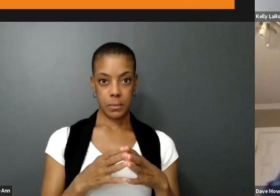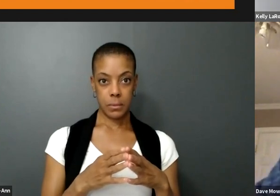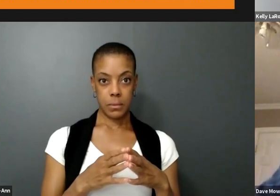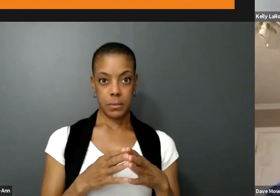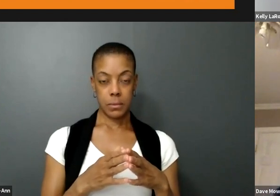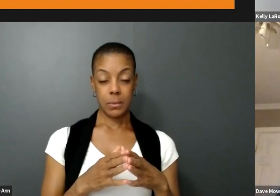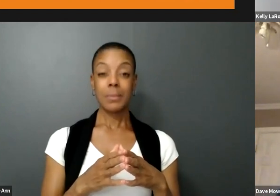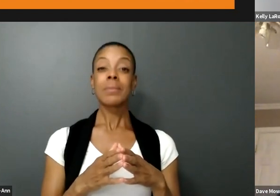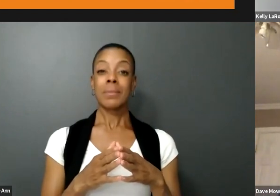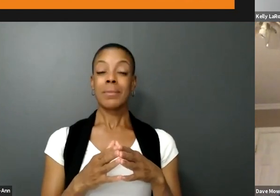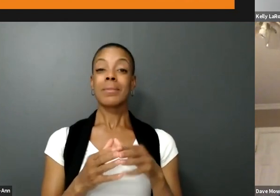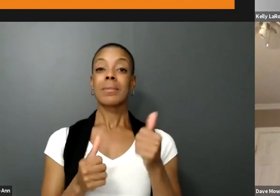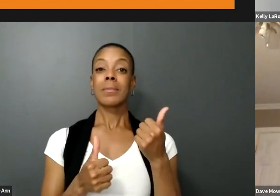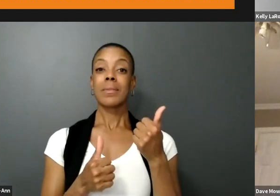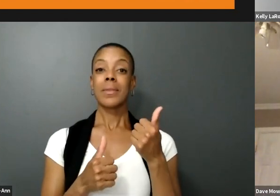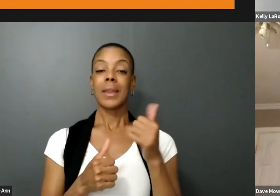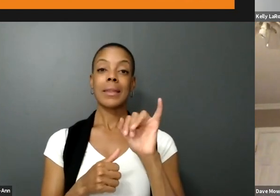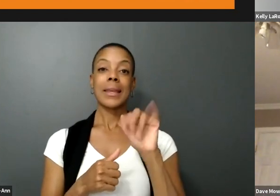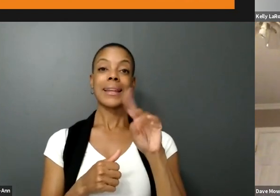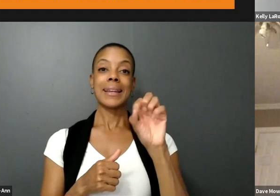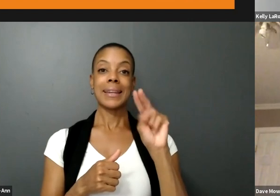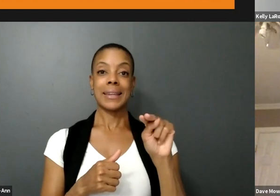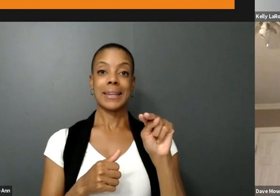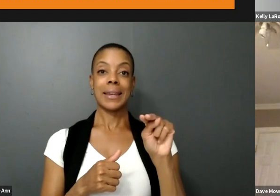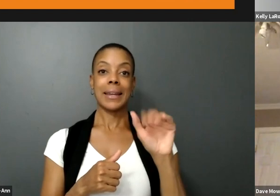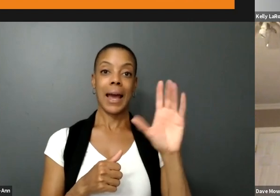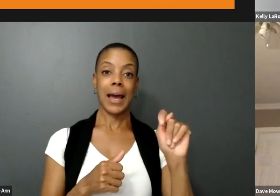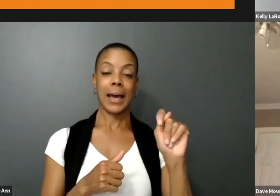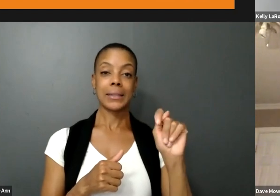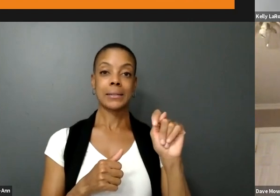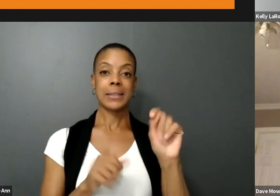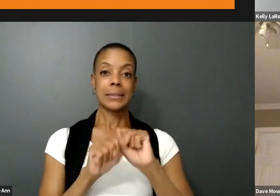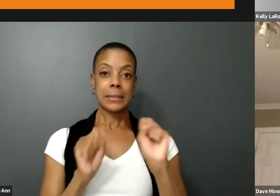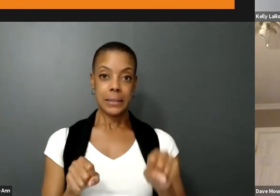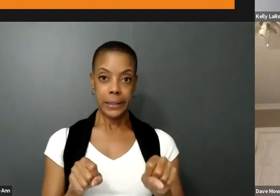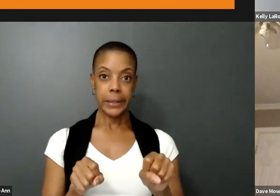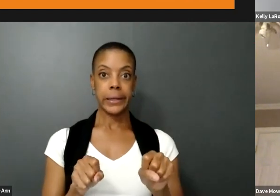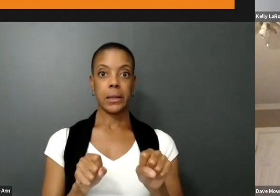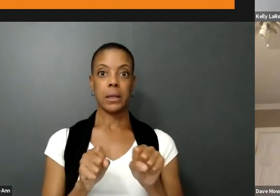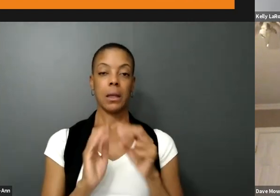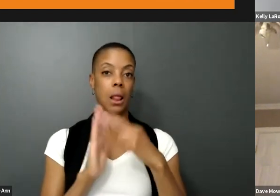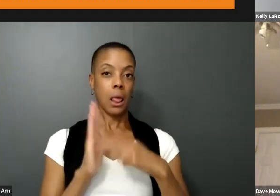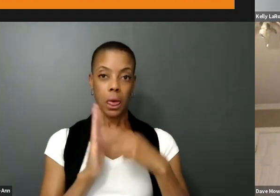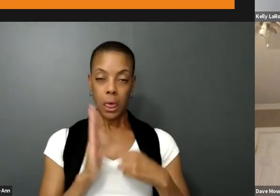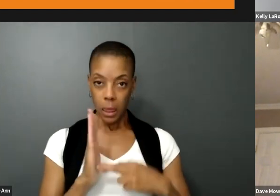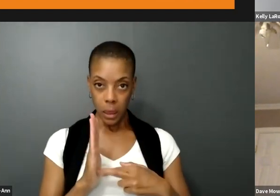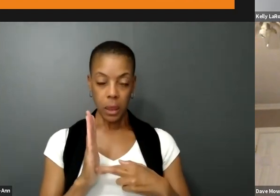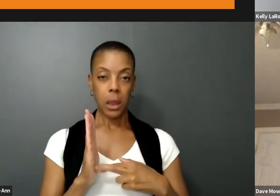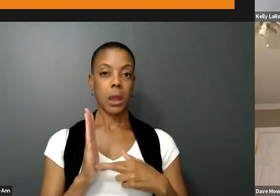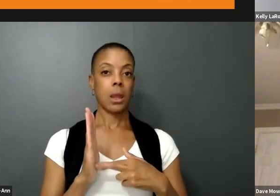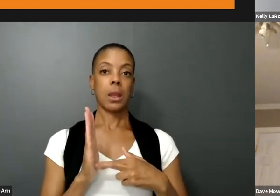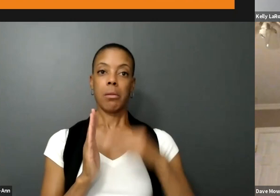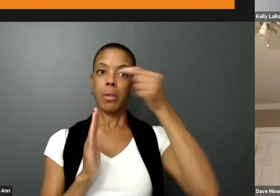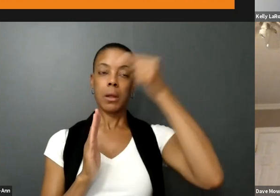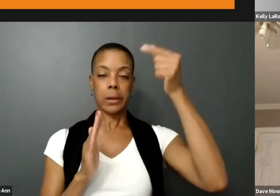Indian Act system is federally regulated and appoints a, you know, democratic or arguably